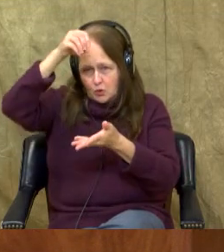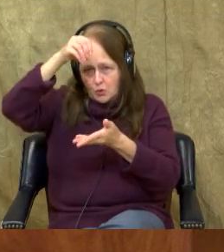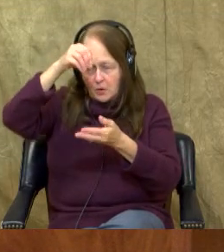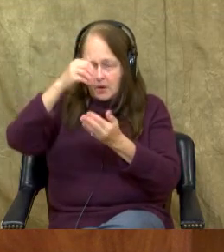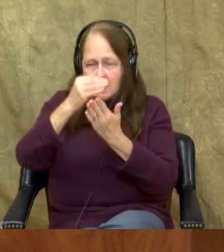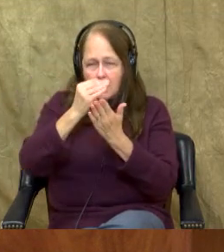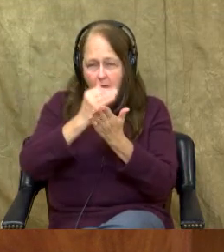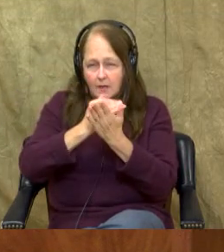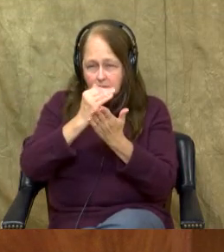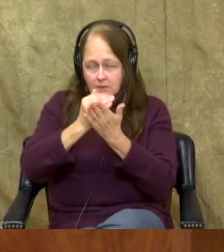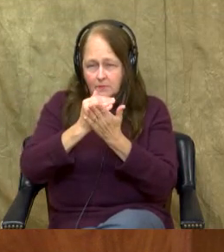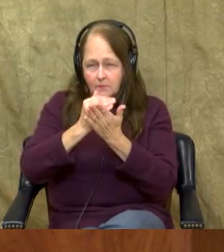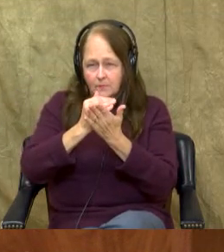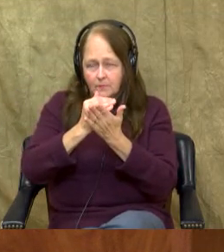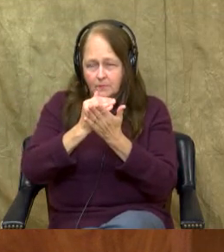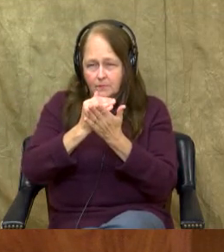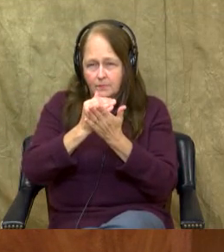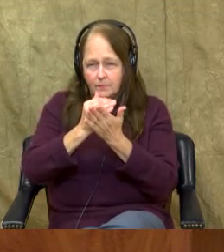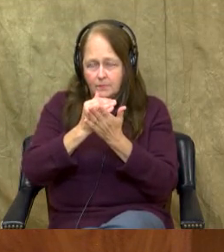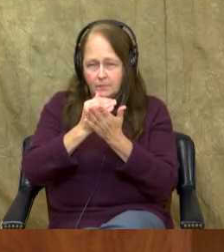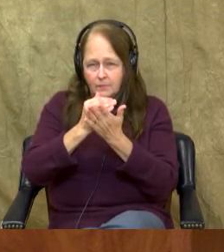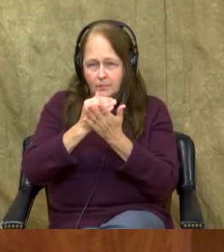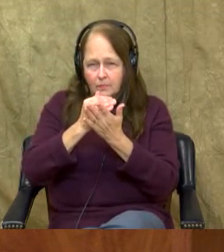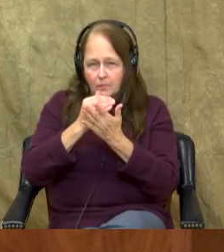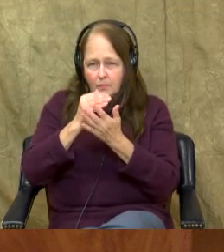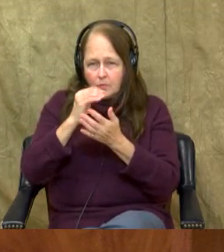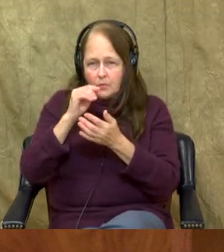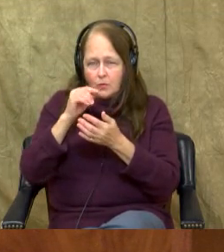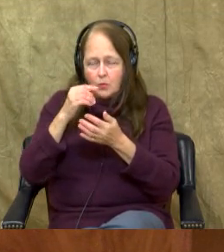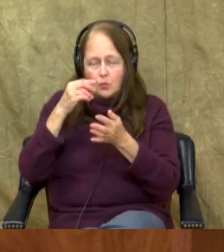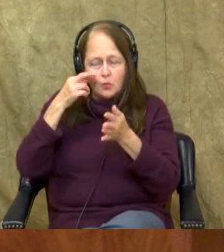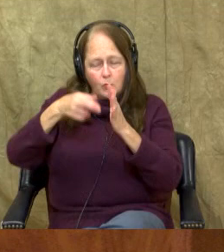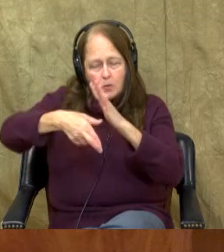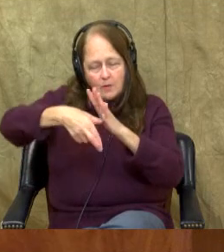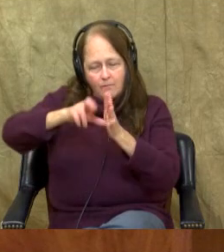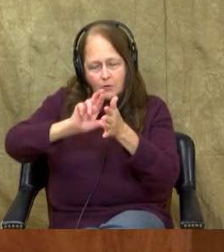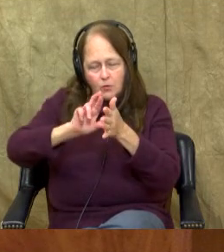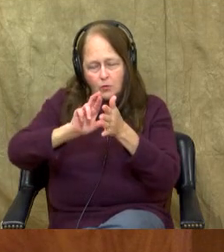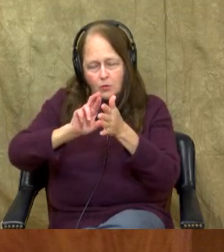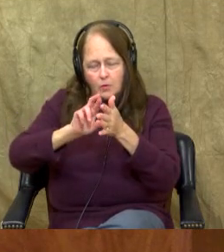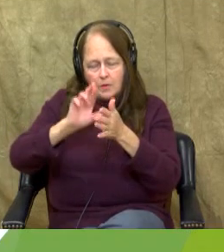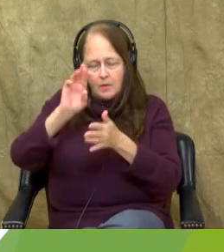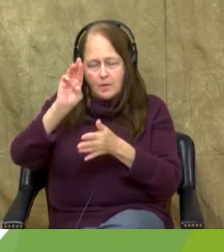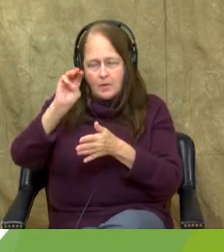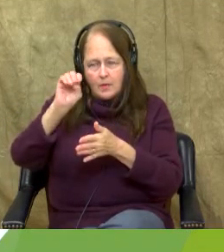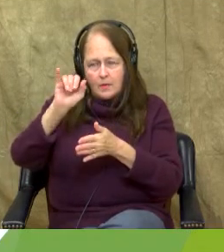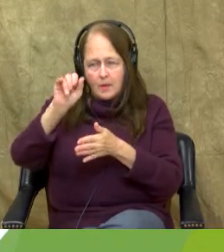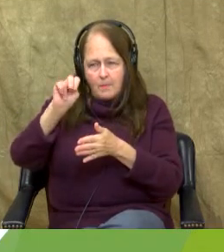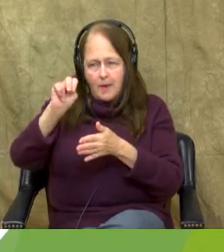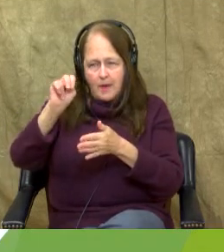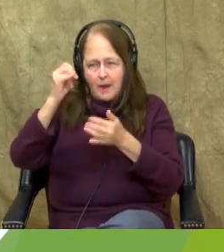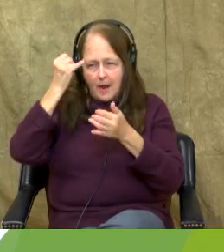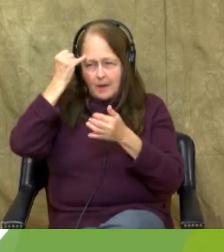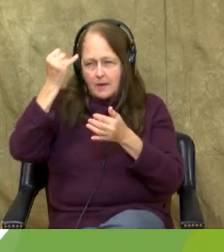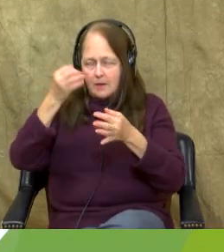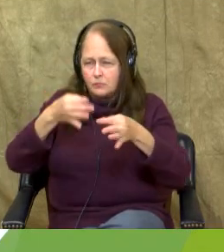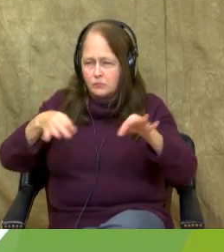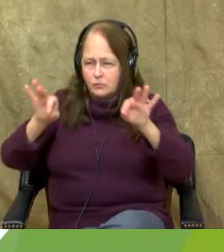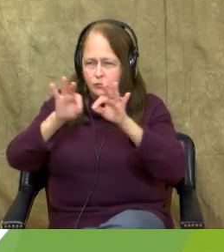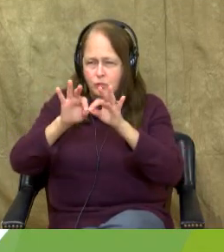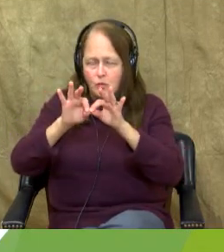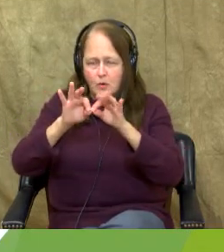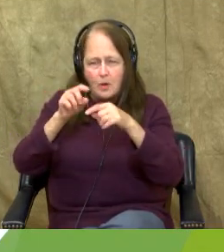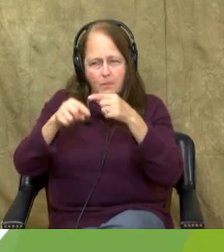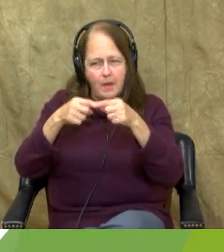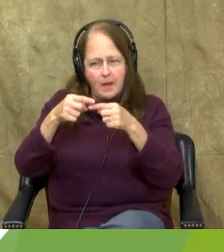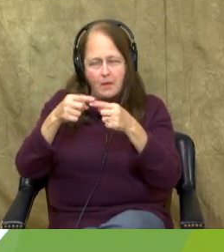lesson in the text. We also need to review main idea. Main idea goes hand in hand with theme. So